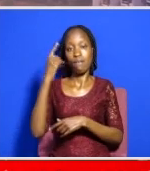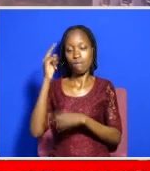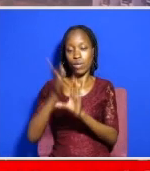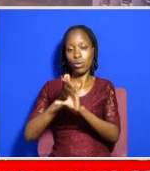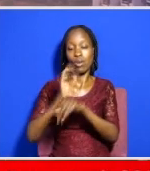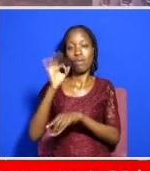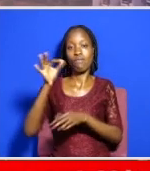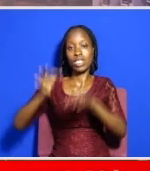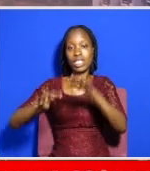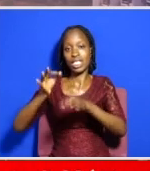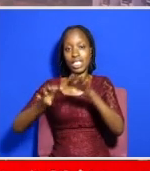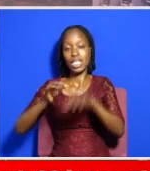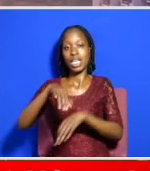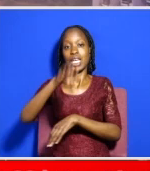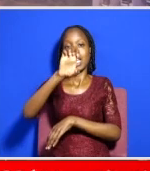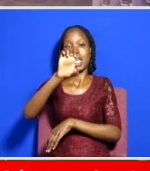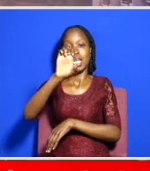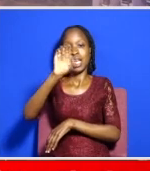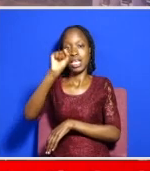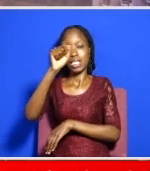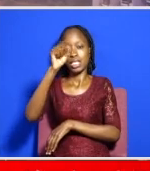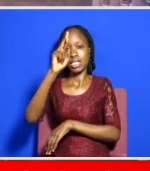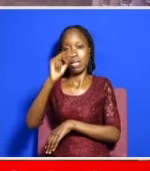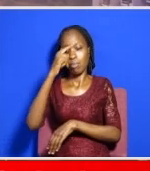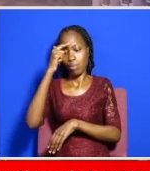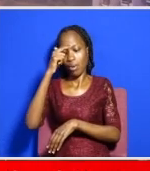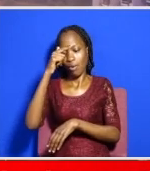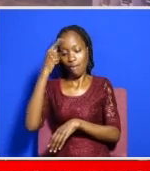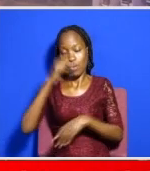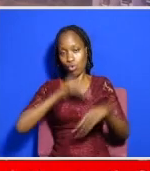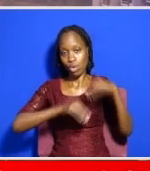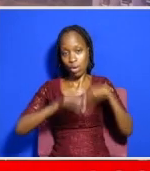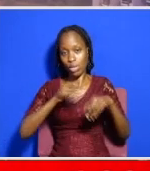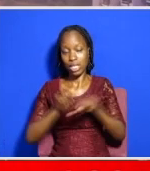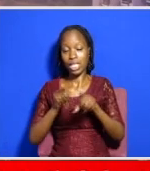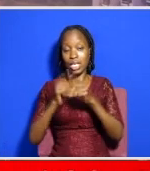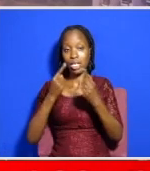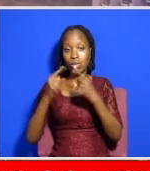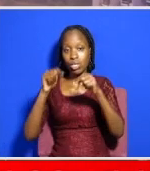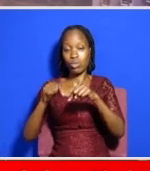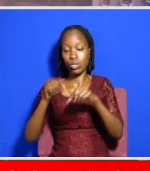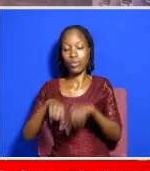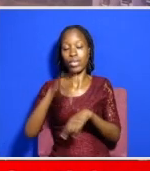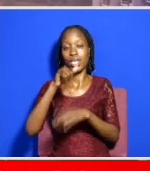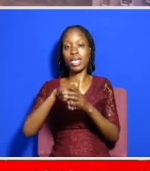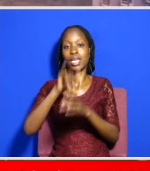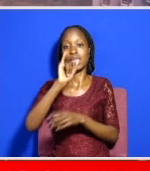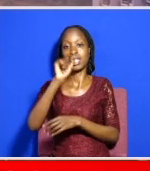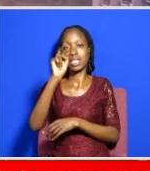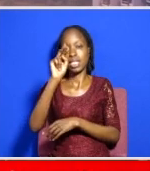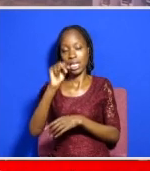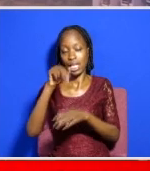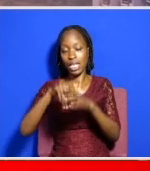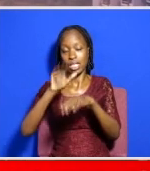of Justice Esther Maina for alleged misconduct and corruption. Speaking today in Iten during a chat service attended